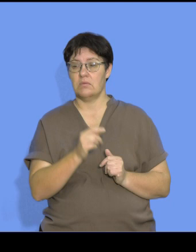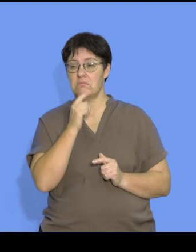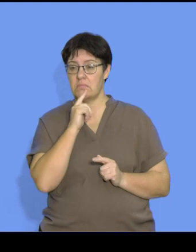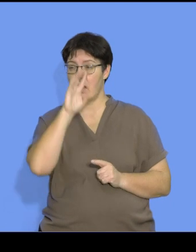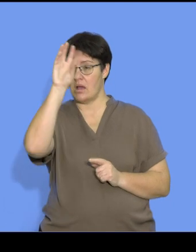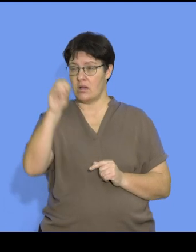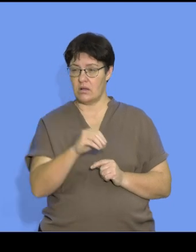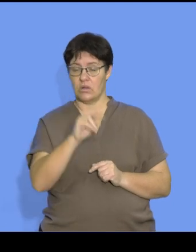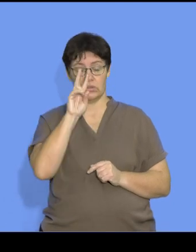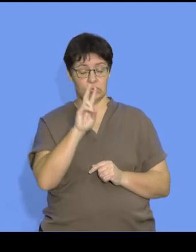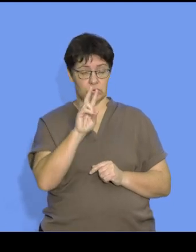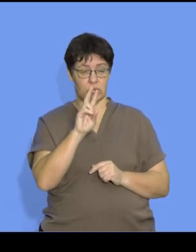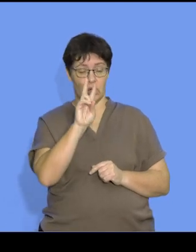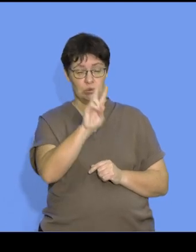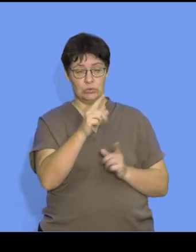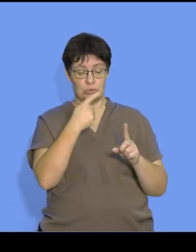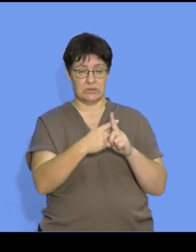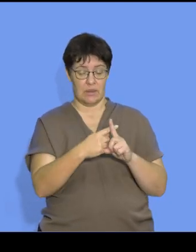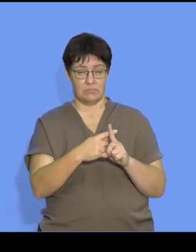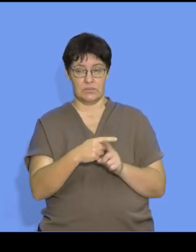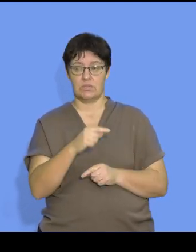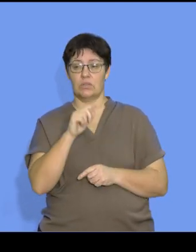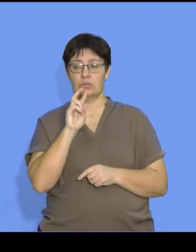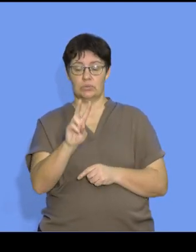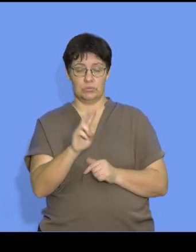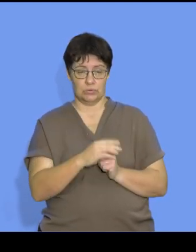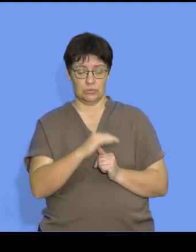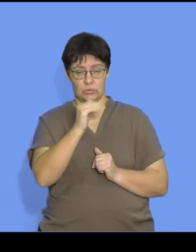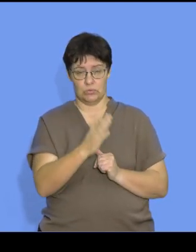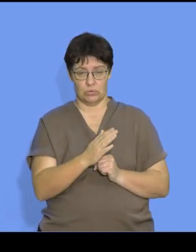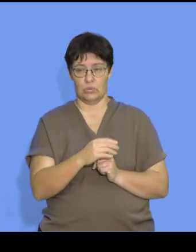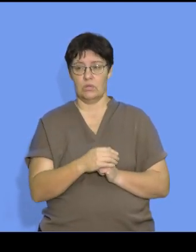in 2 for n. So I'm going to have 2 times 2